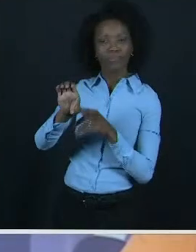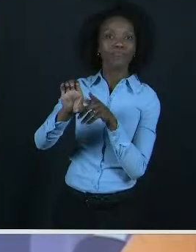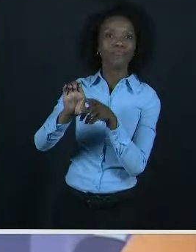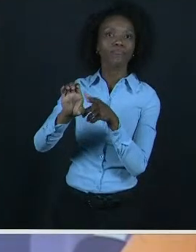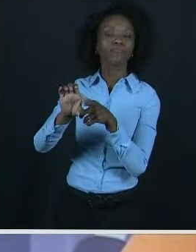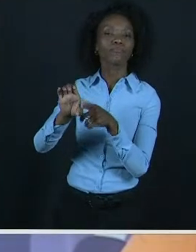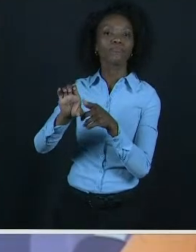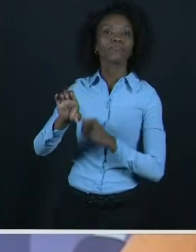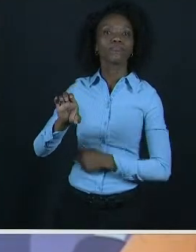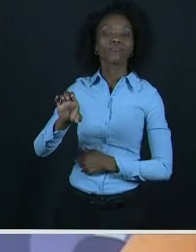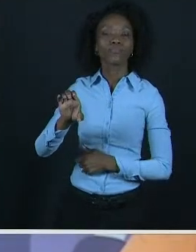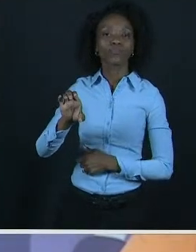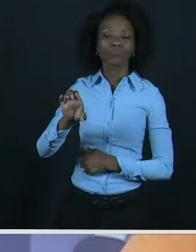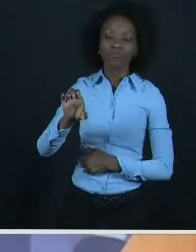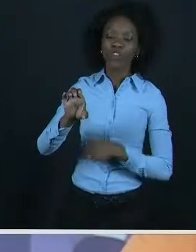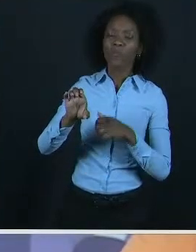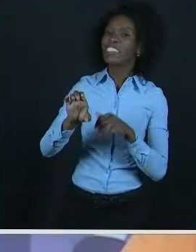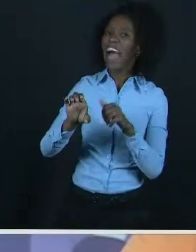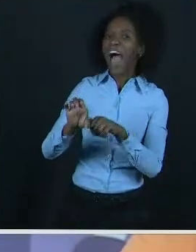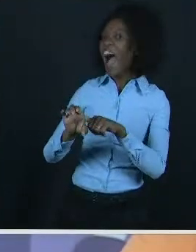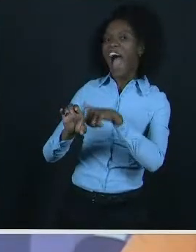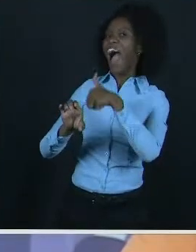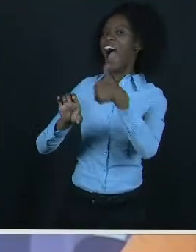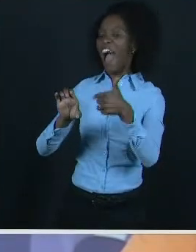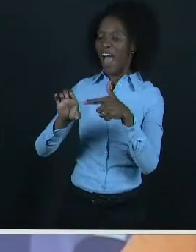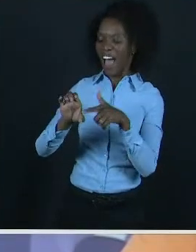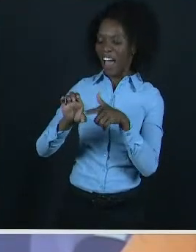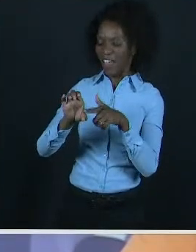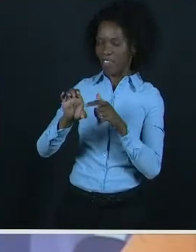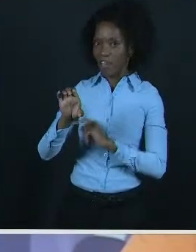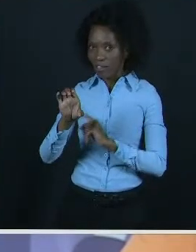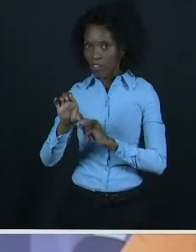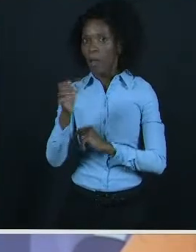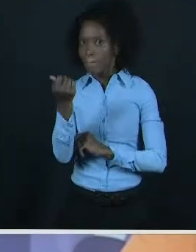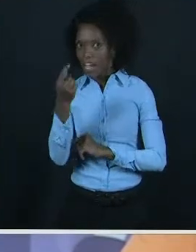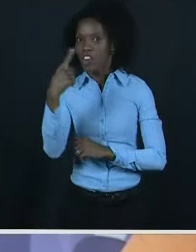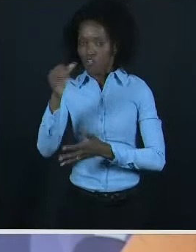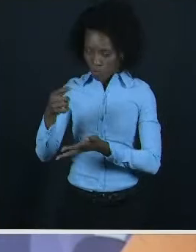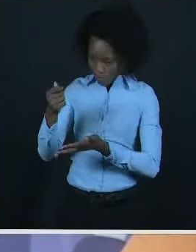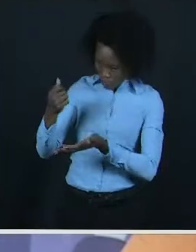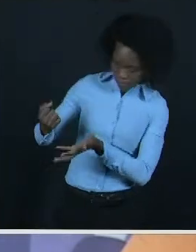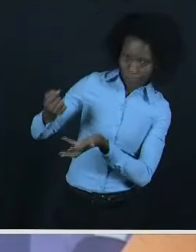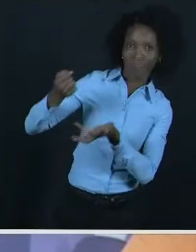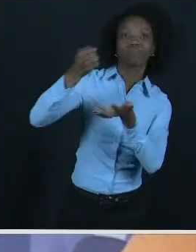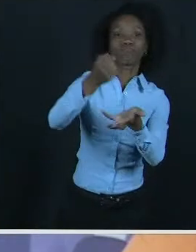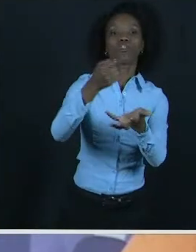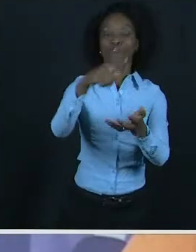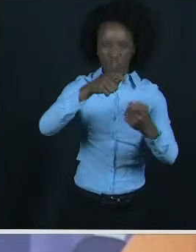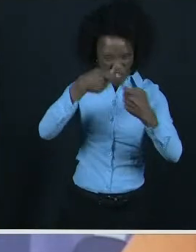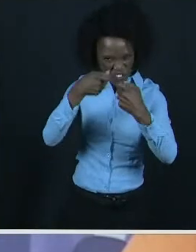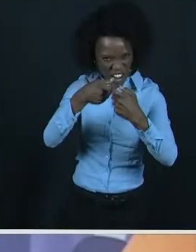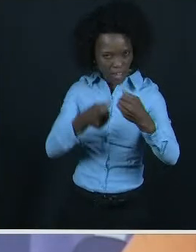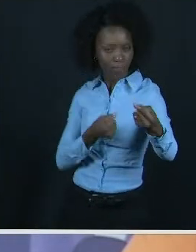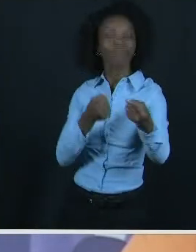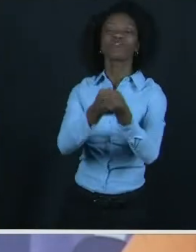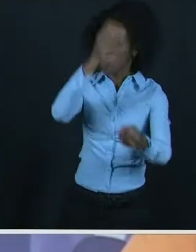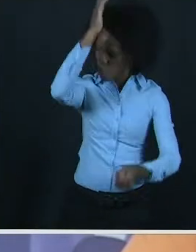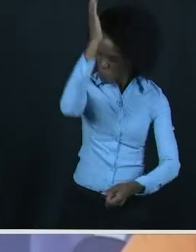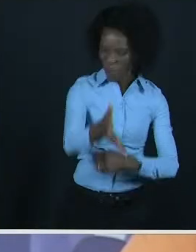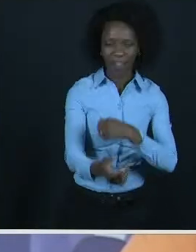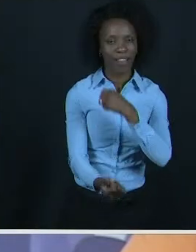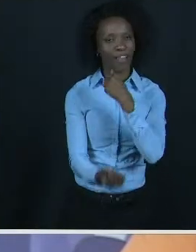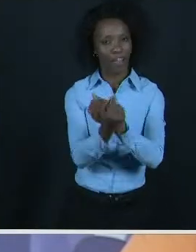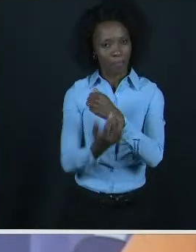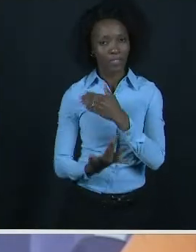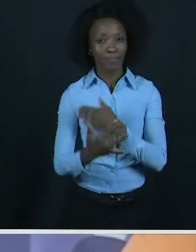on a separate basis the money that will fund this fight. So that is going to happen